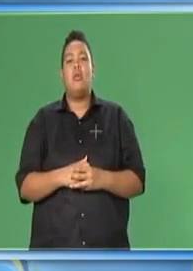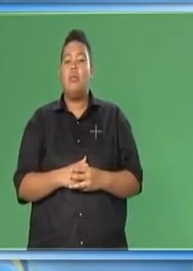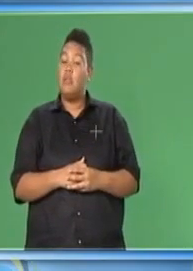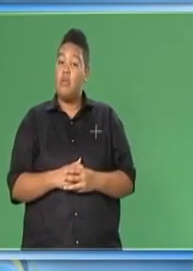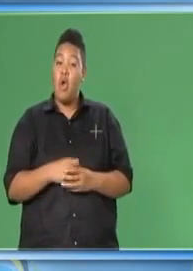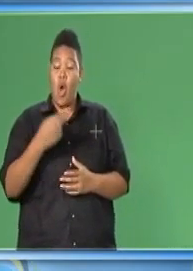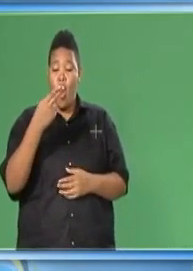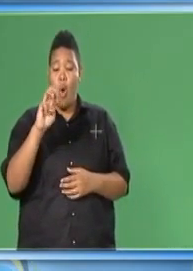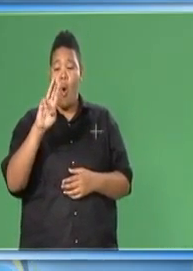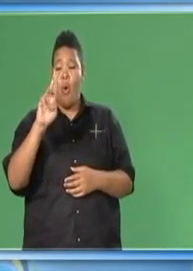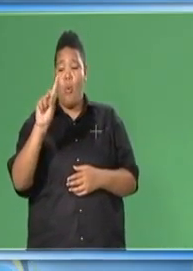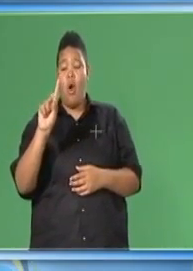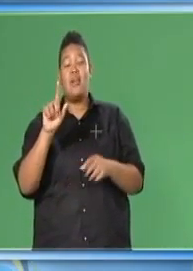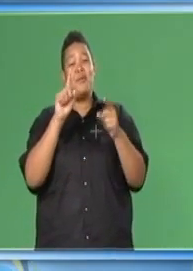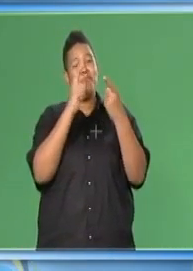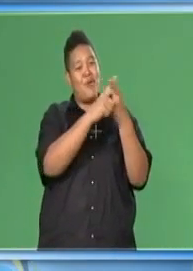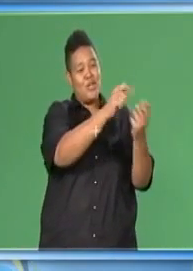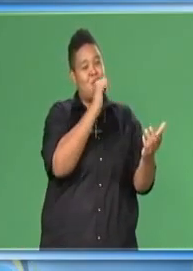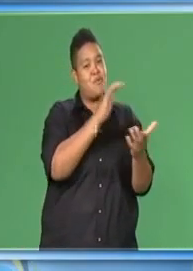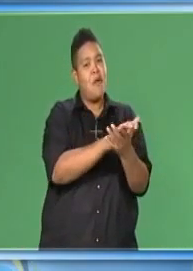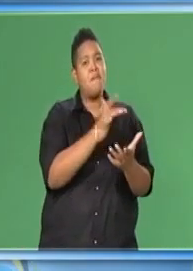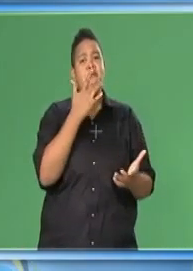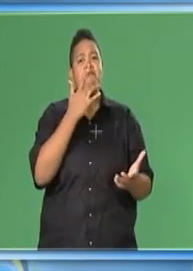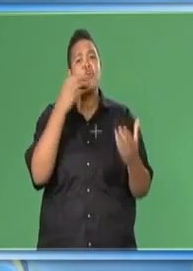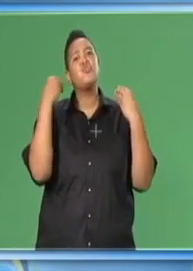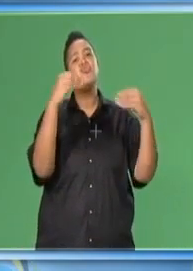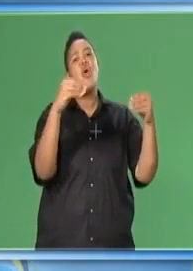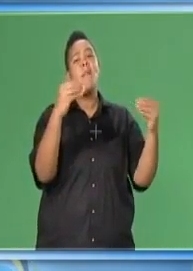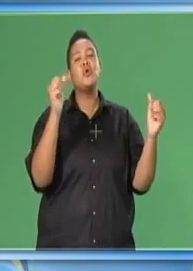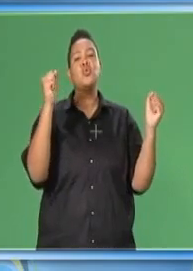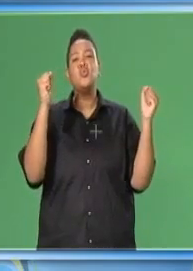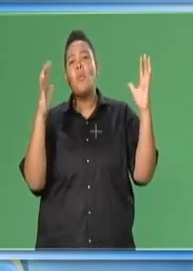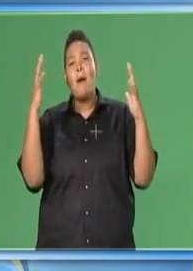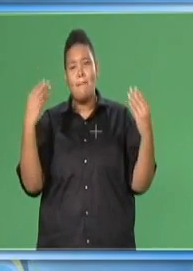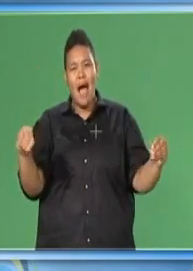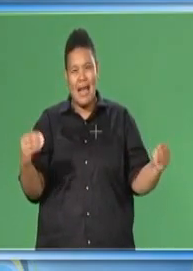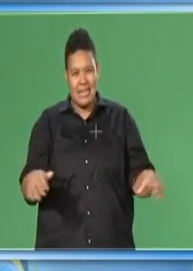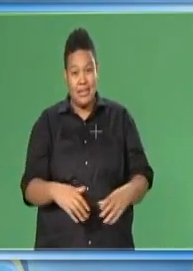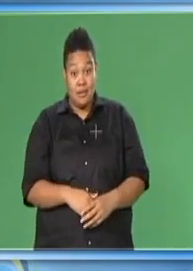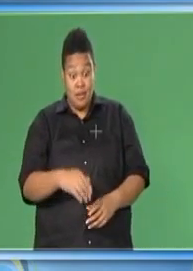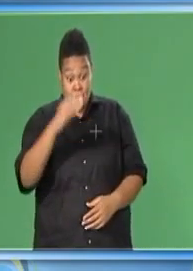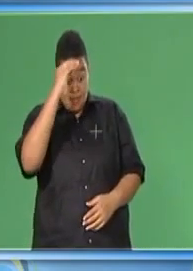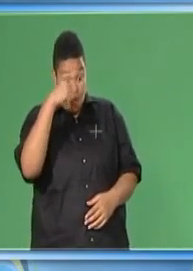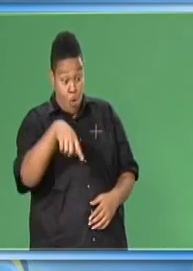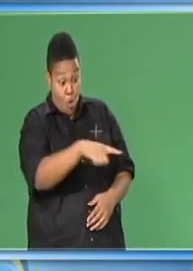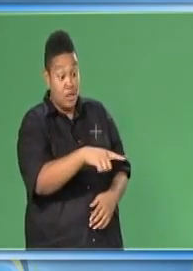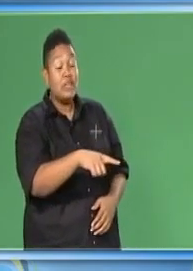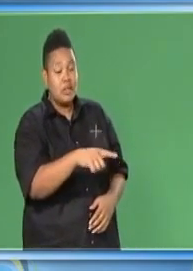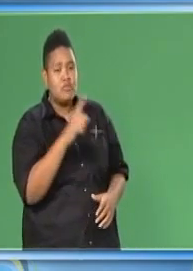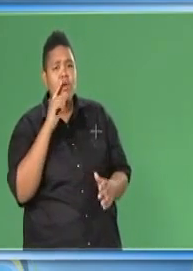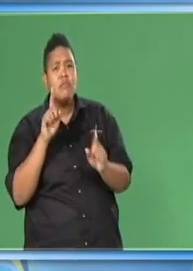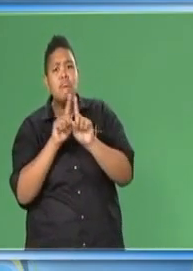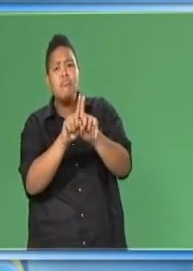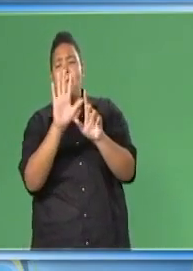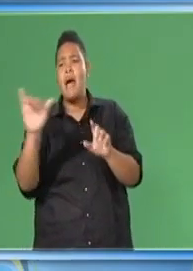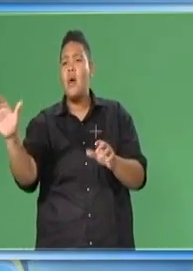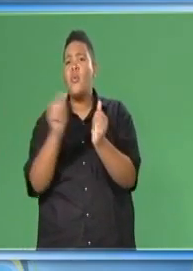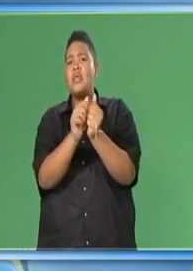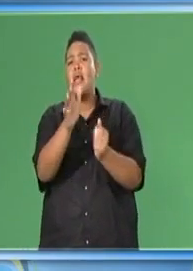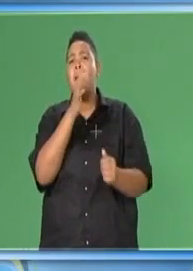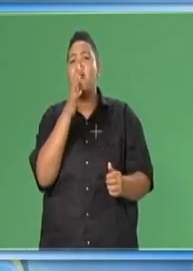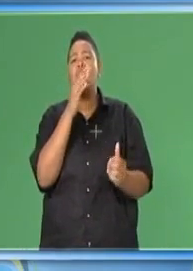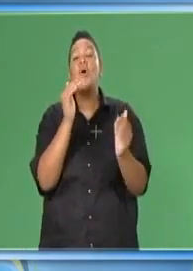express action, neither physical nor emotional action. Instead, they connect or link the subject of the verb to